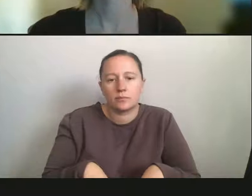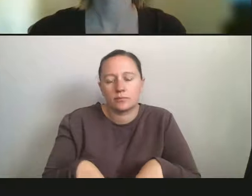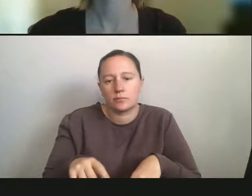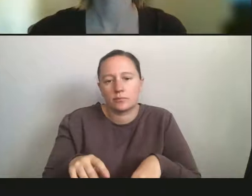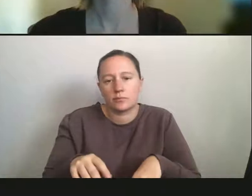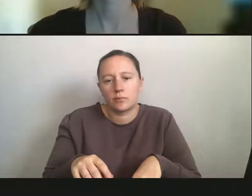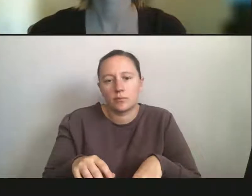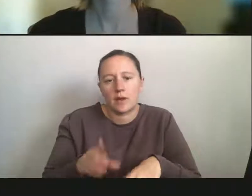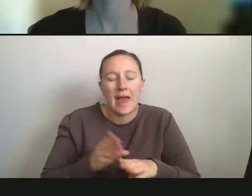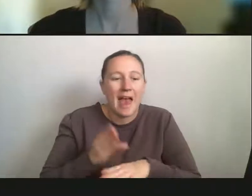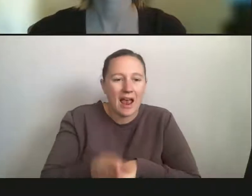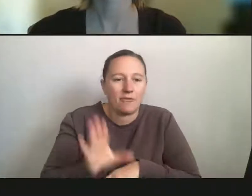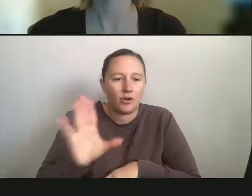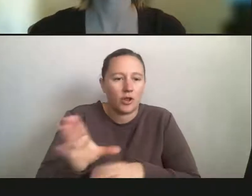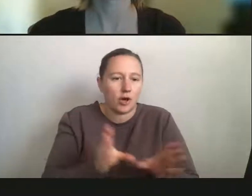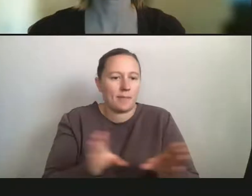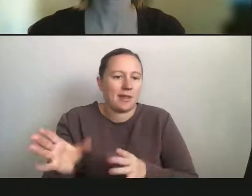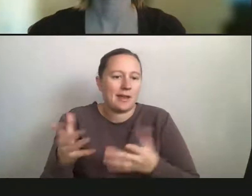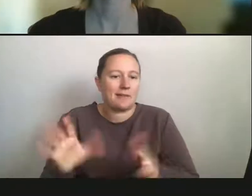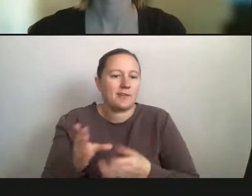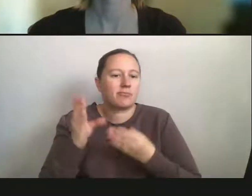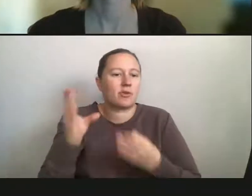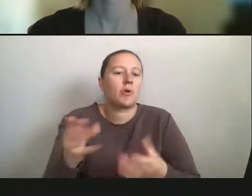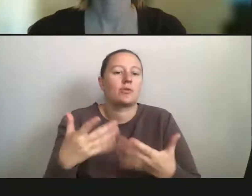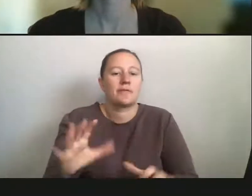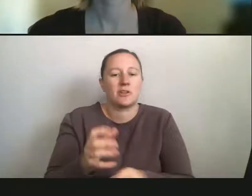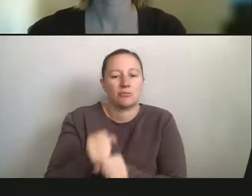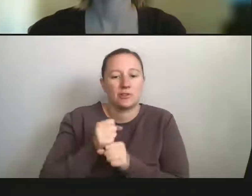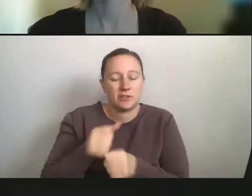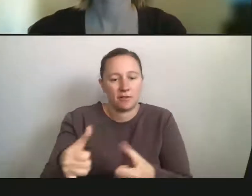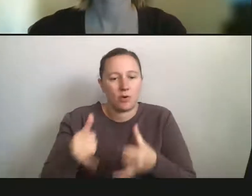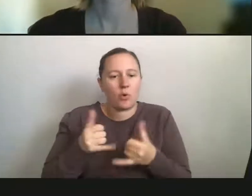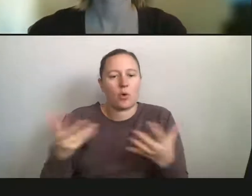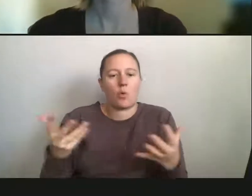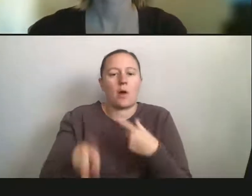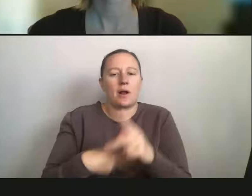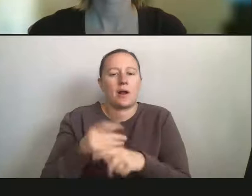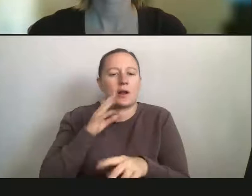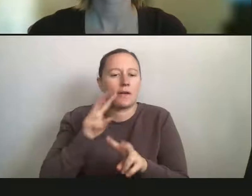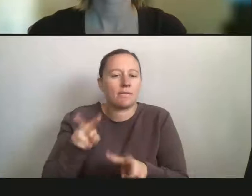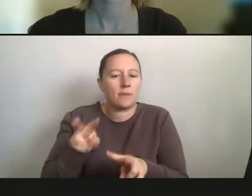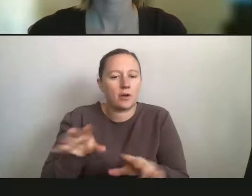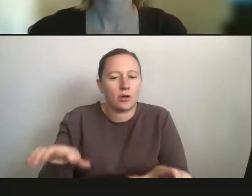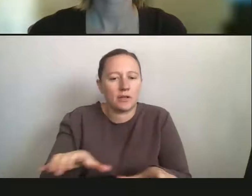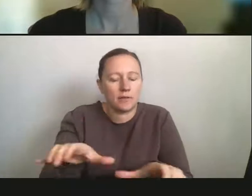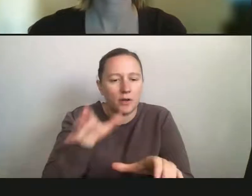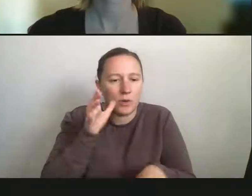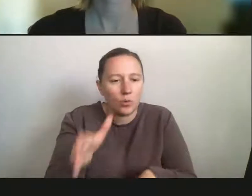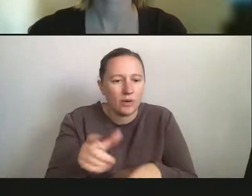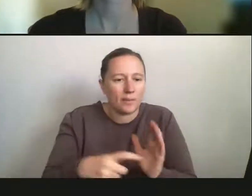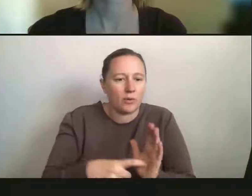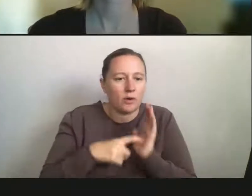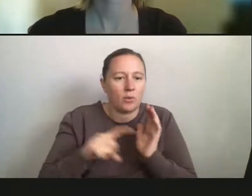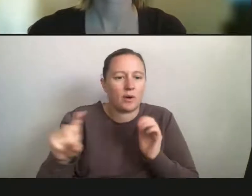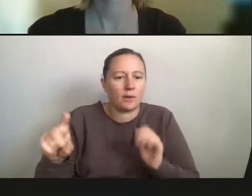after their plan has been proposed and they get the award? What kind of monitoring activities are going to be required?